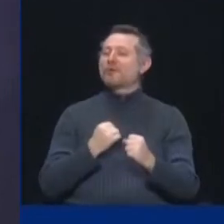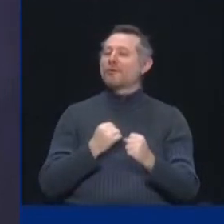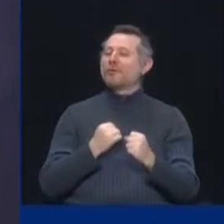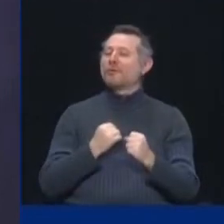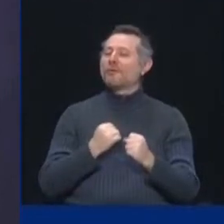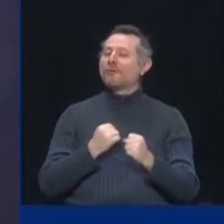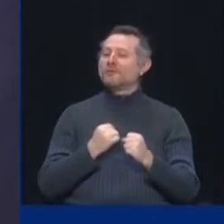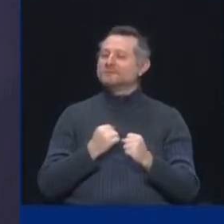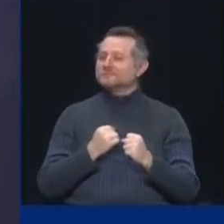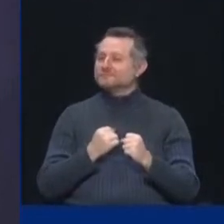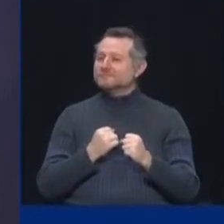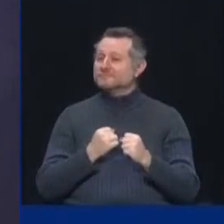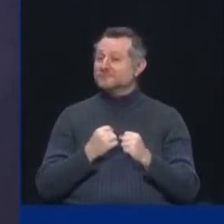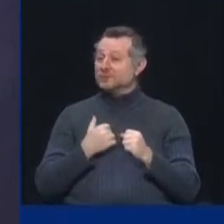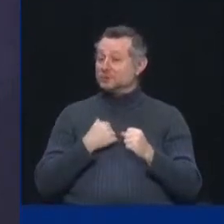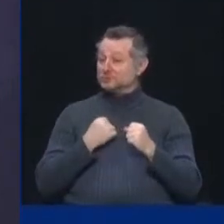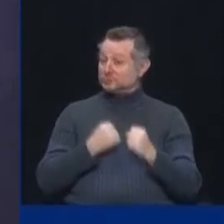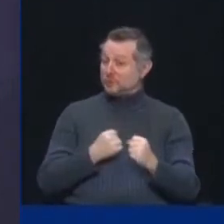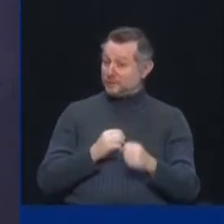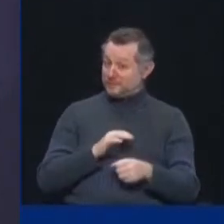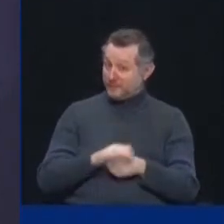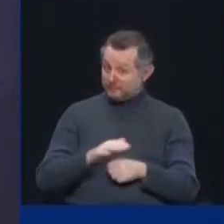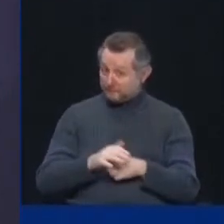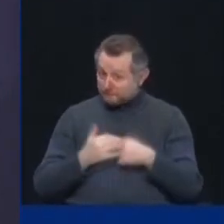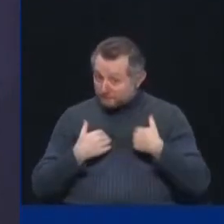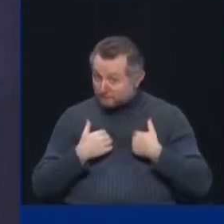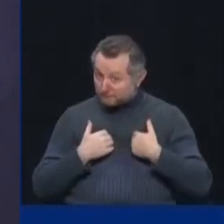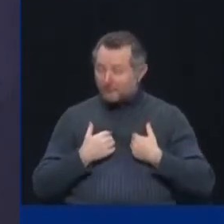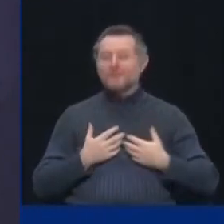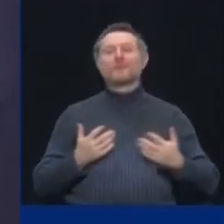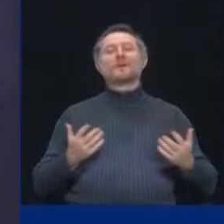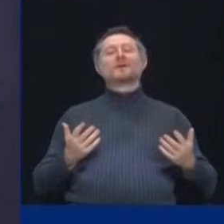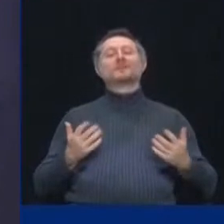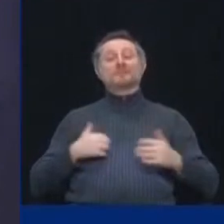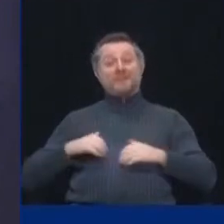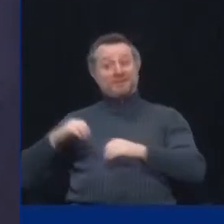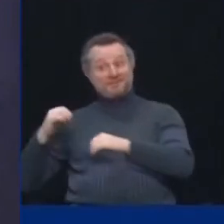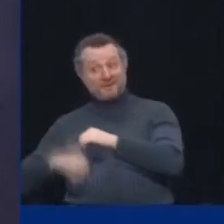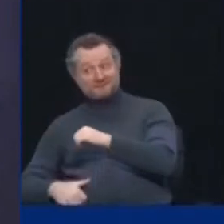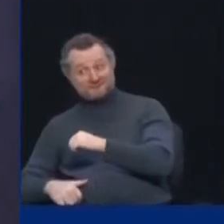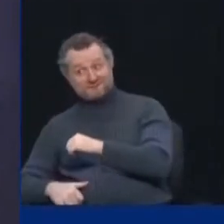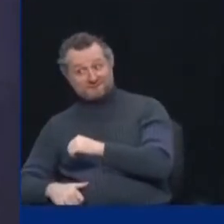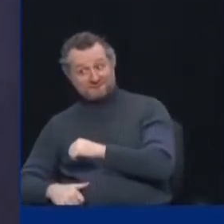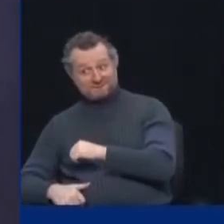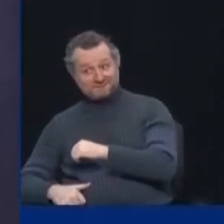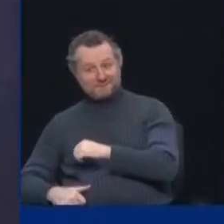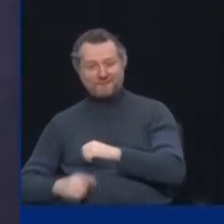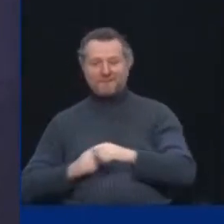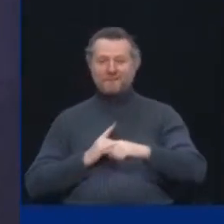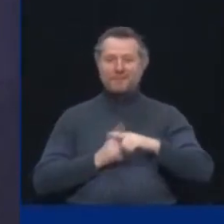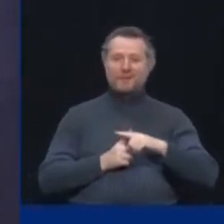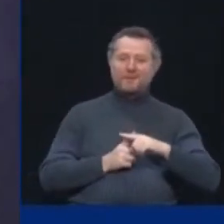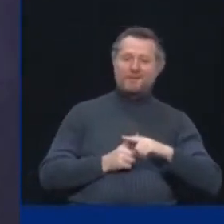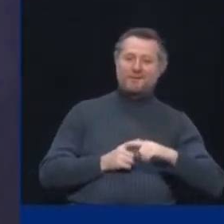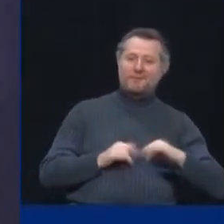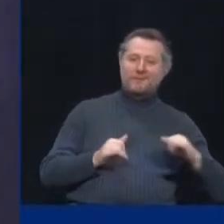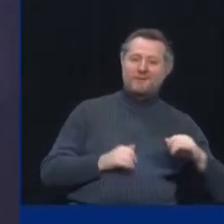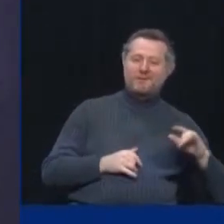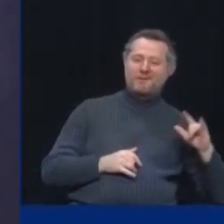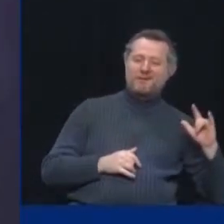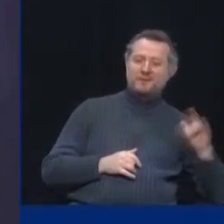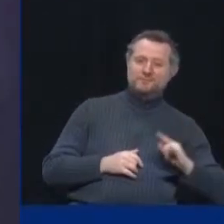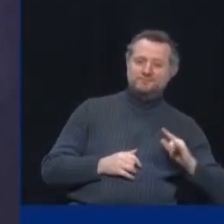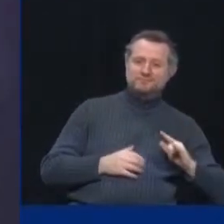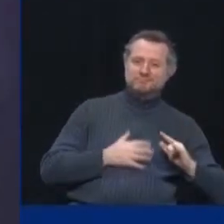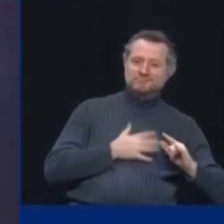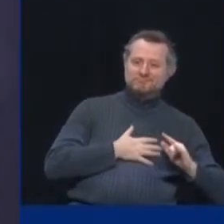we're strong enough to be tough, but we're strong enough to be loving. And we're strong enough to